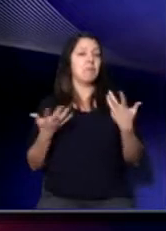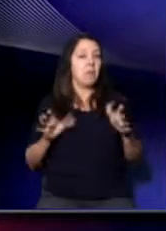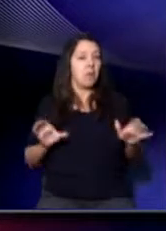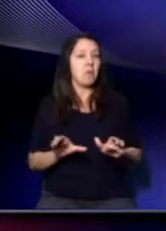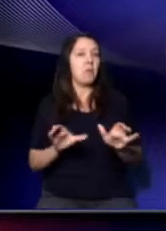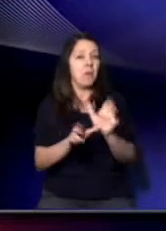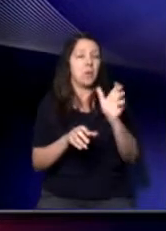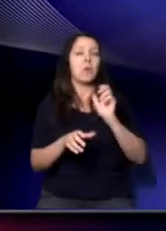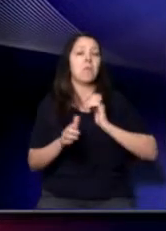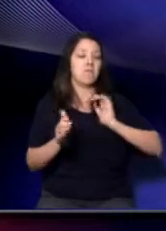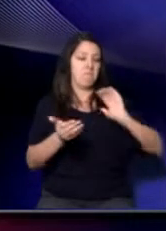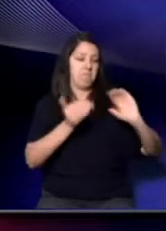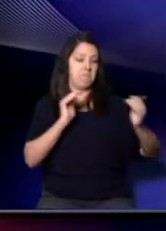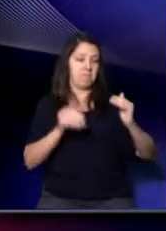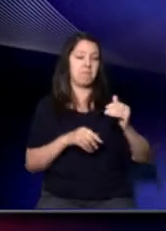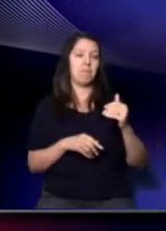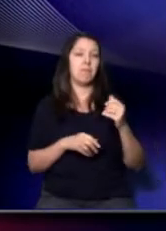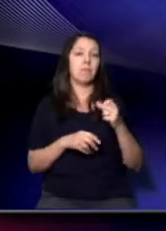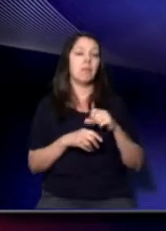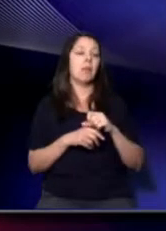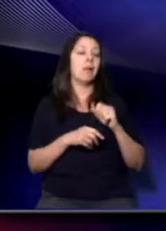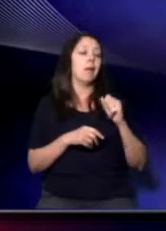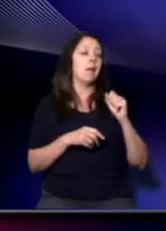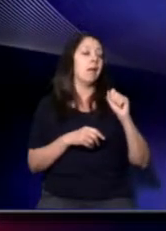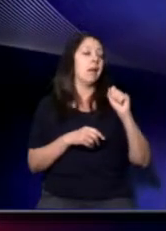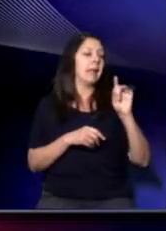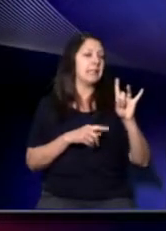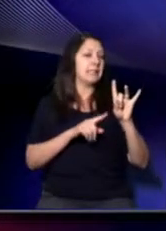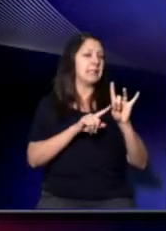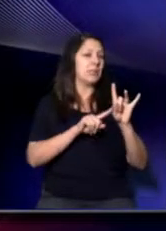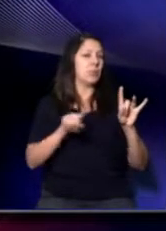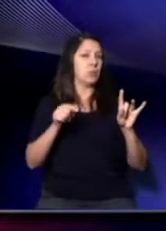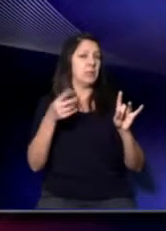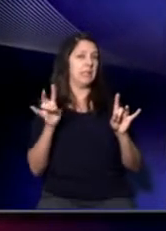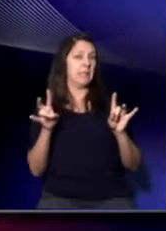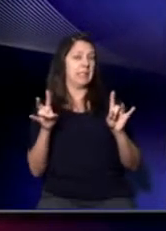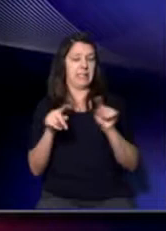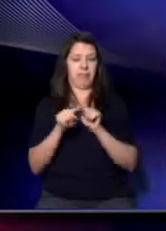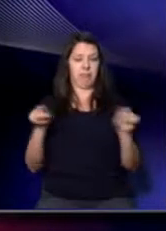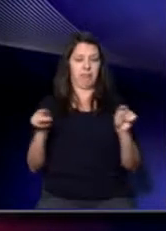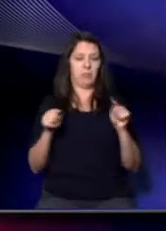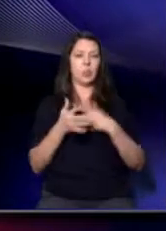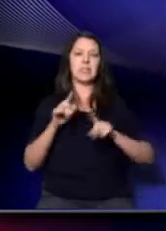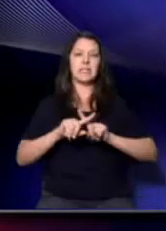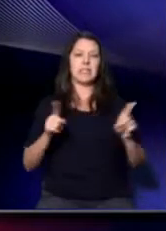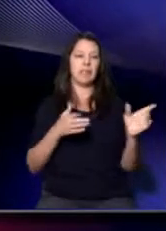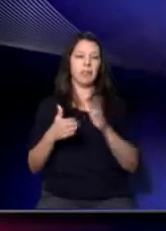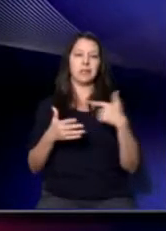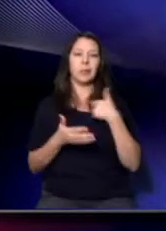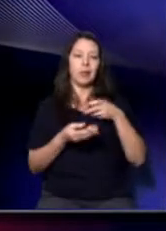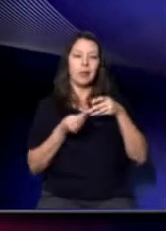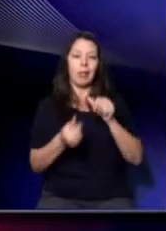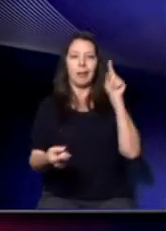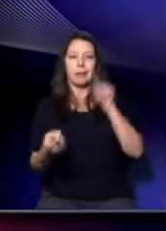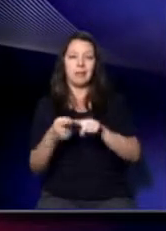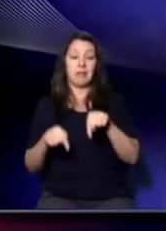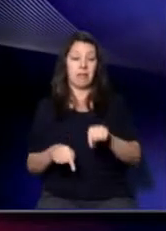our expenditures from 18 to 17 and the difference between the first 4 months of the year through the end of